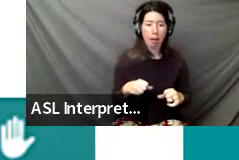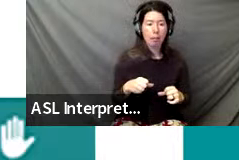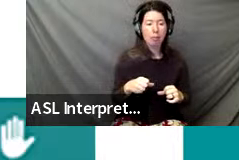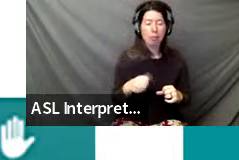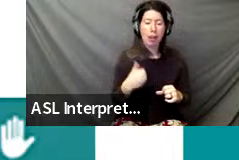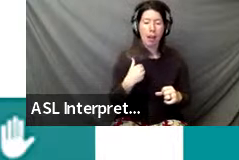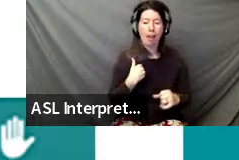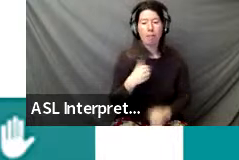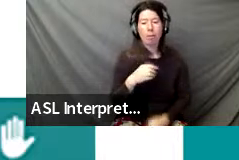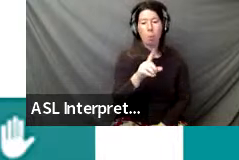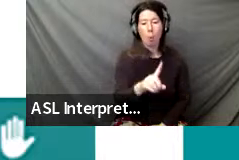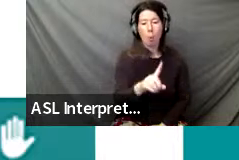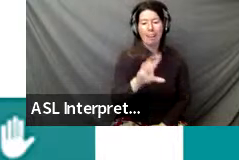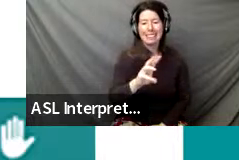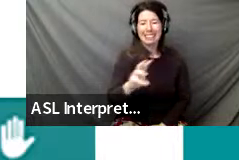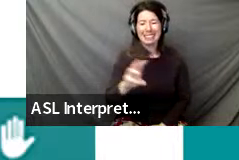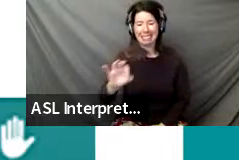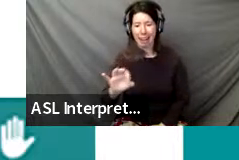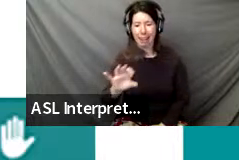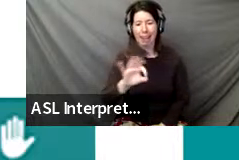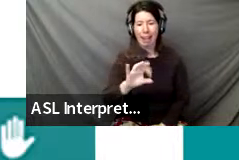number